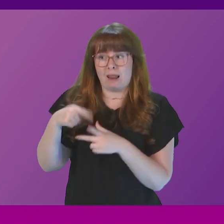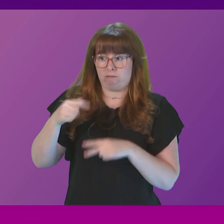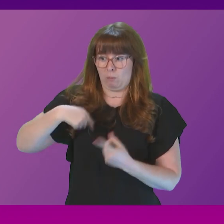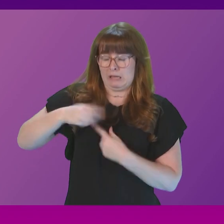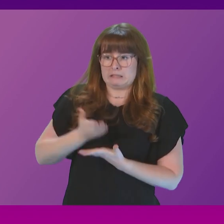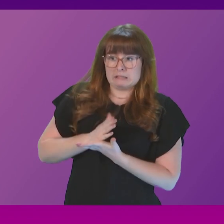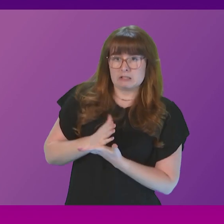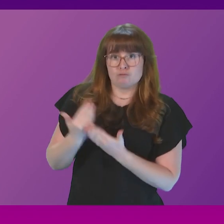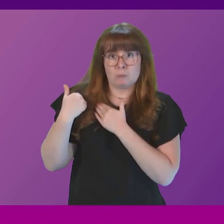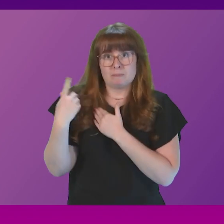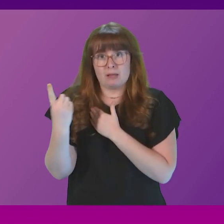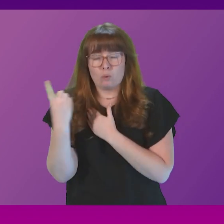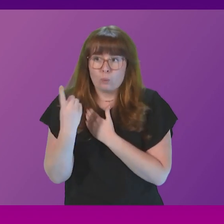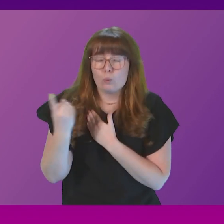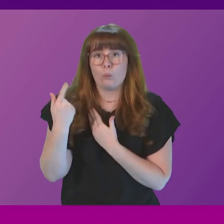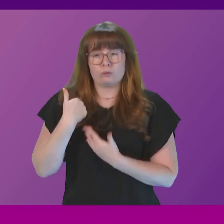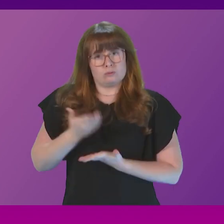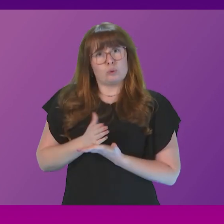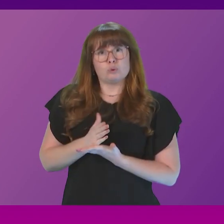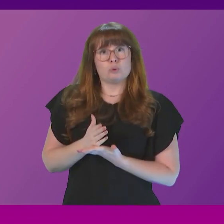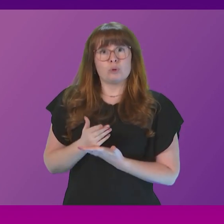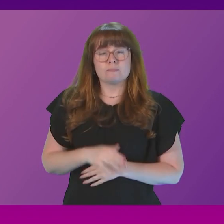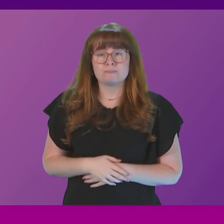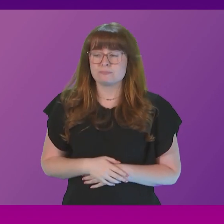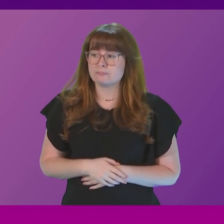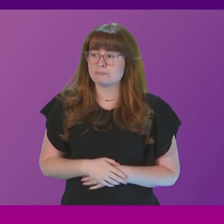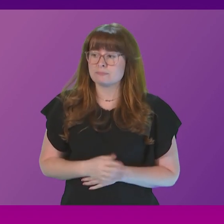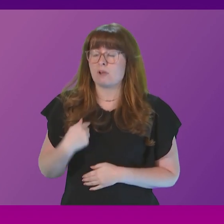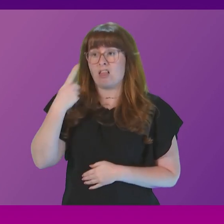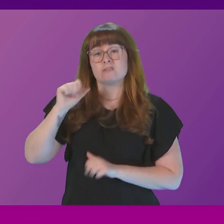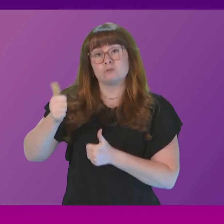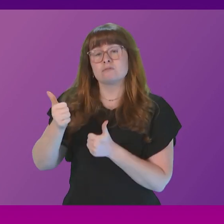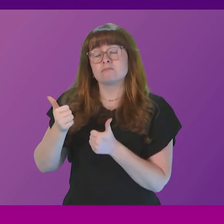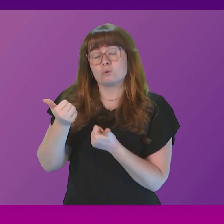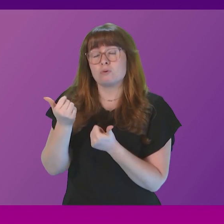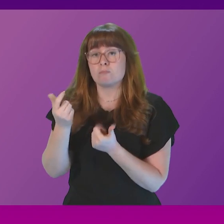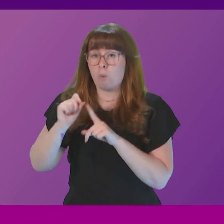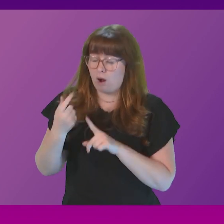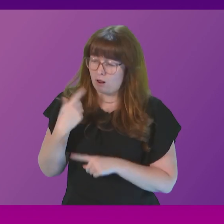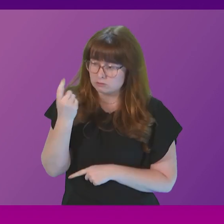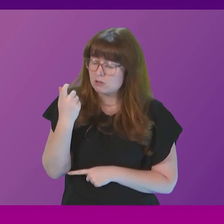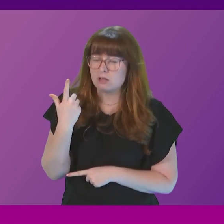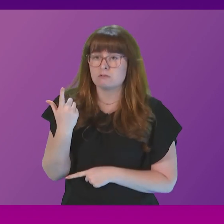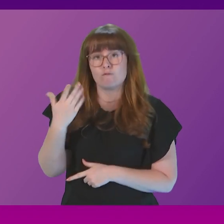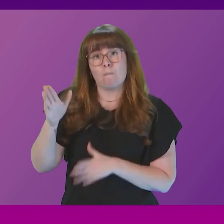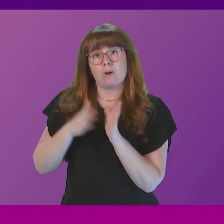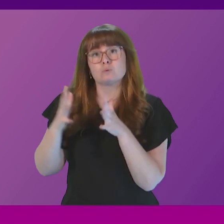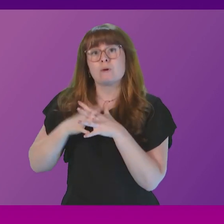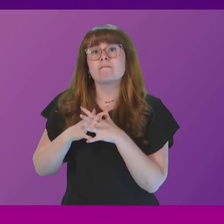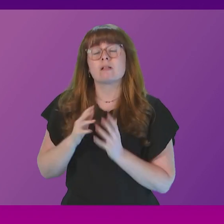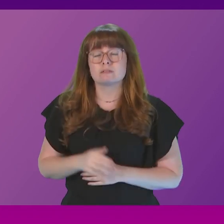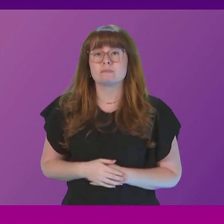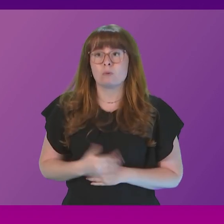where responsibilities lie within the Scottish Government? I think that's a really fair point from Martin Whitfield. And, you know, there is